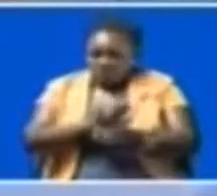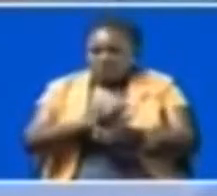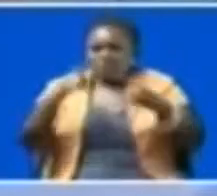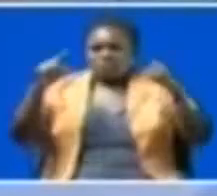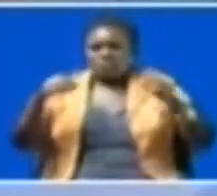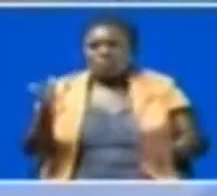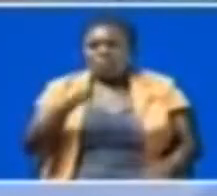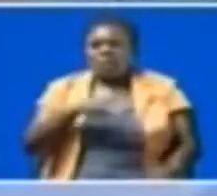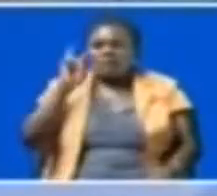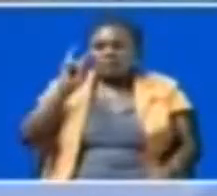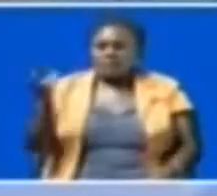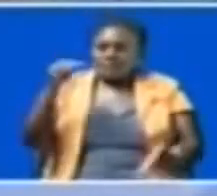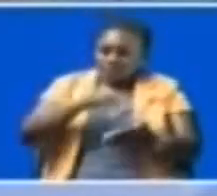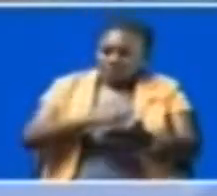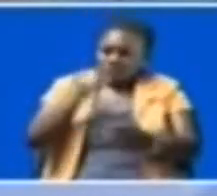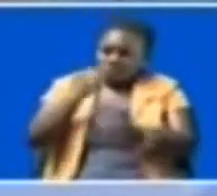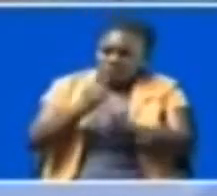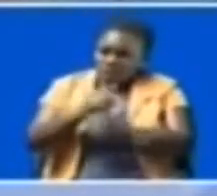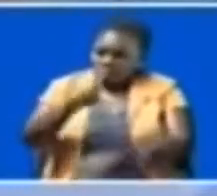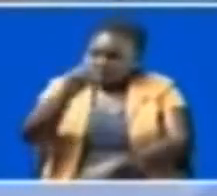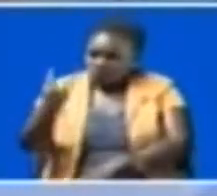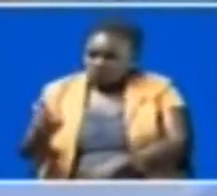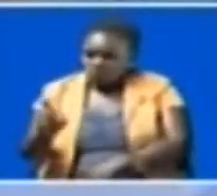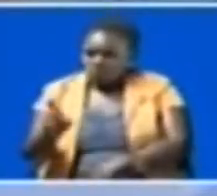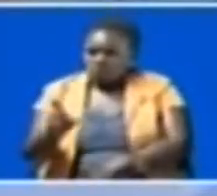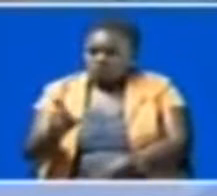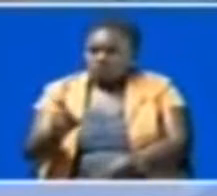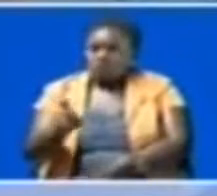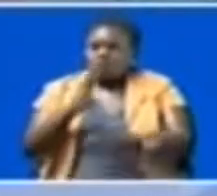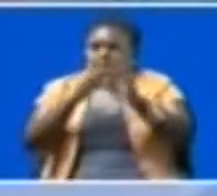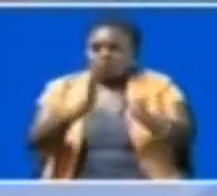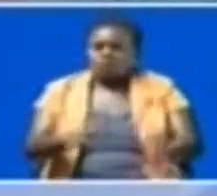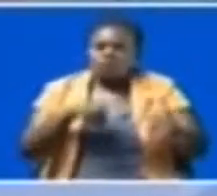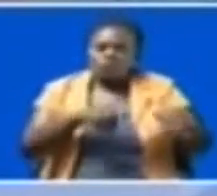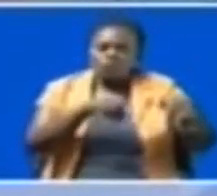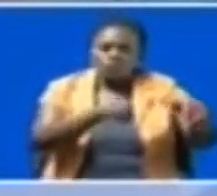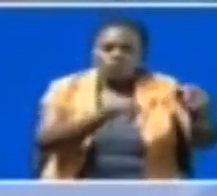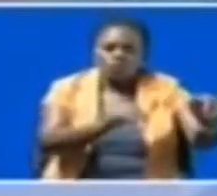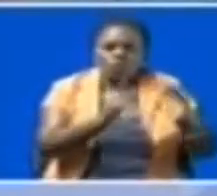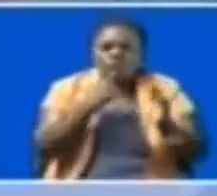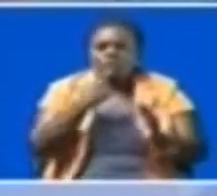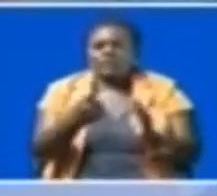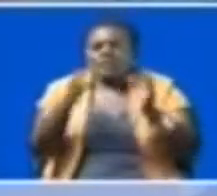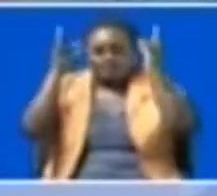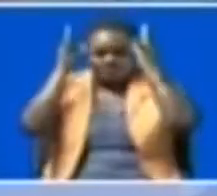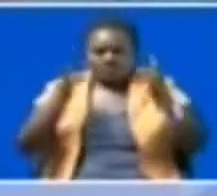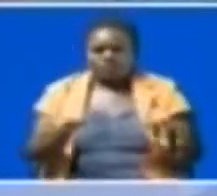restore vision. Did it work? Dr. Mercy Korir kept tabs on that story and gives us the verdict.